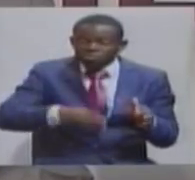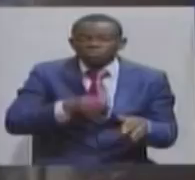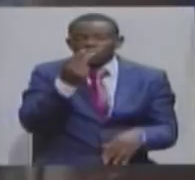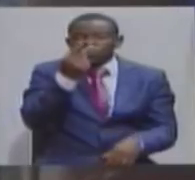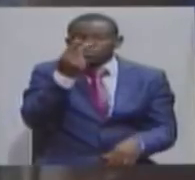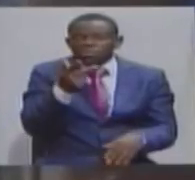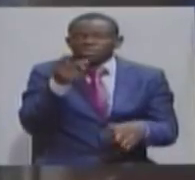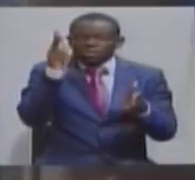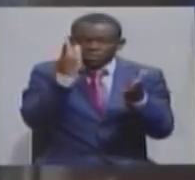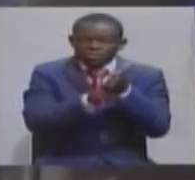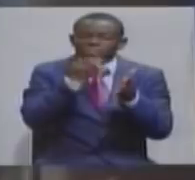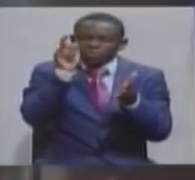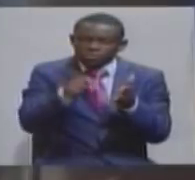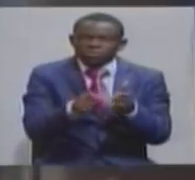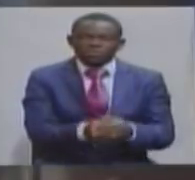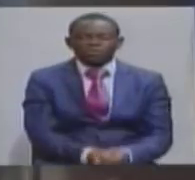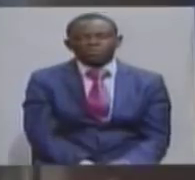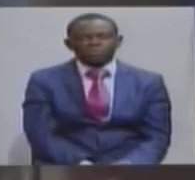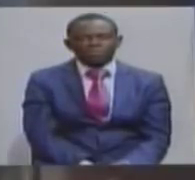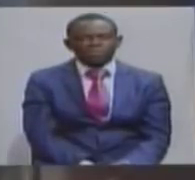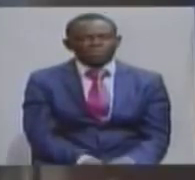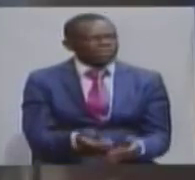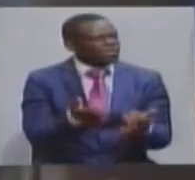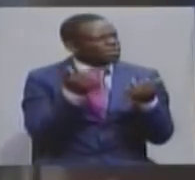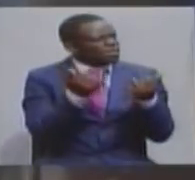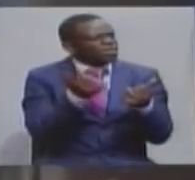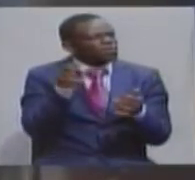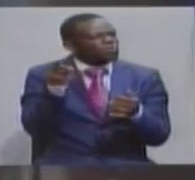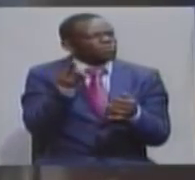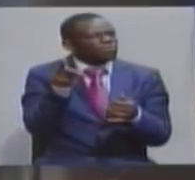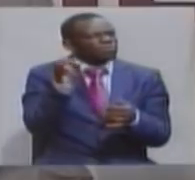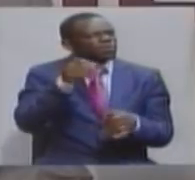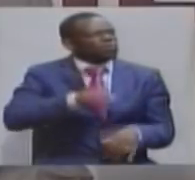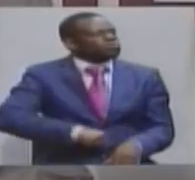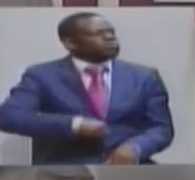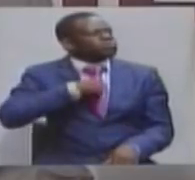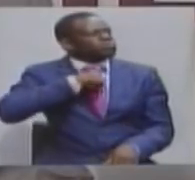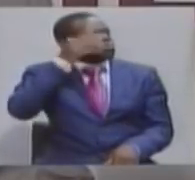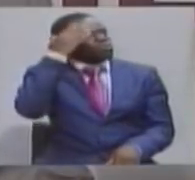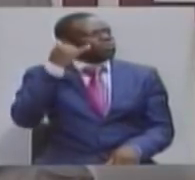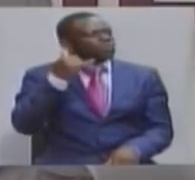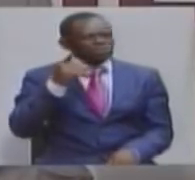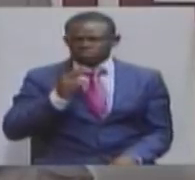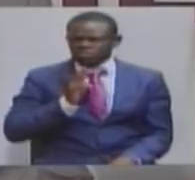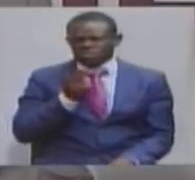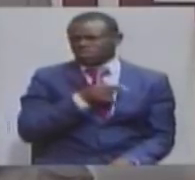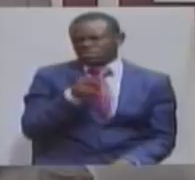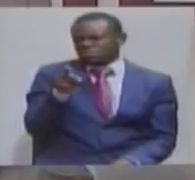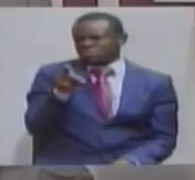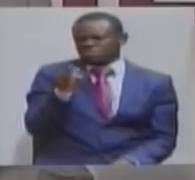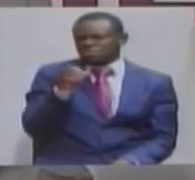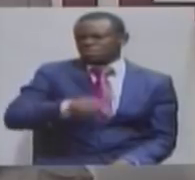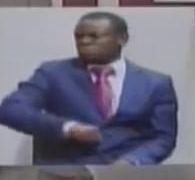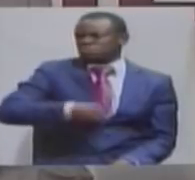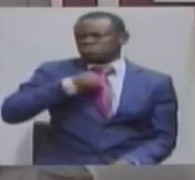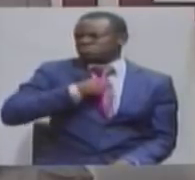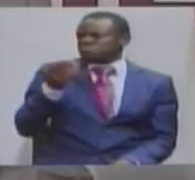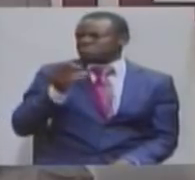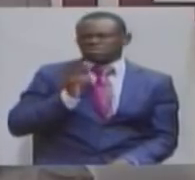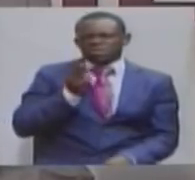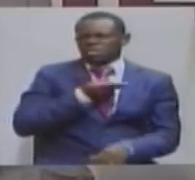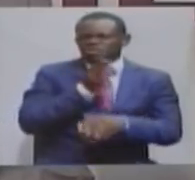arrogance coming from on the part of the ruling party? We're not arrogant. We're actually extremely humble over this matter. Extremely